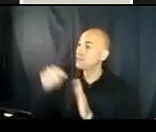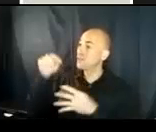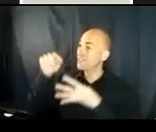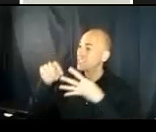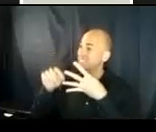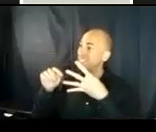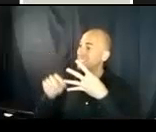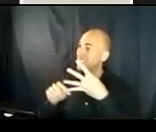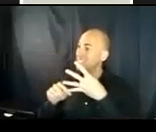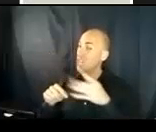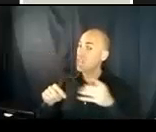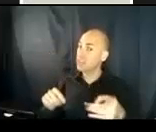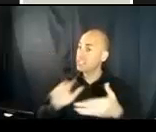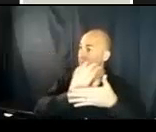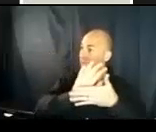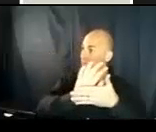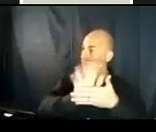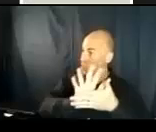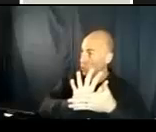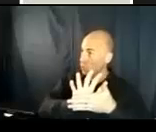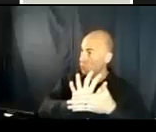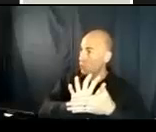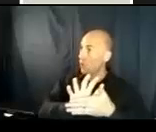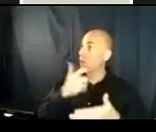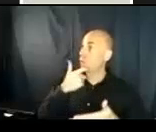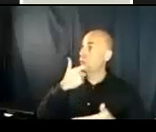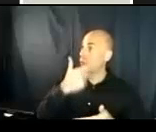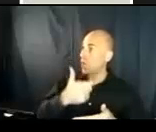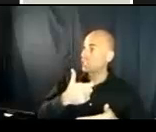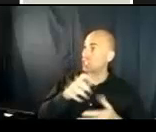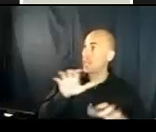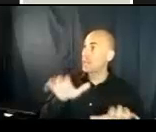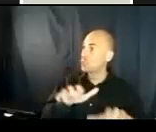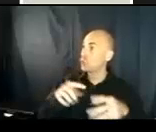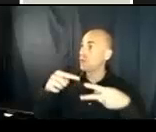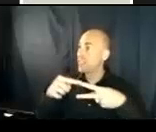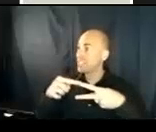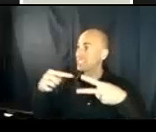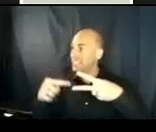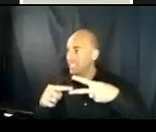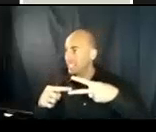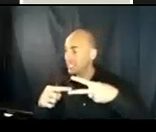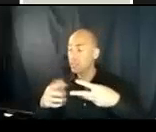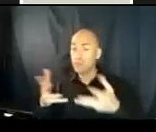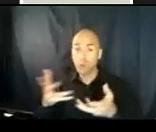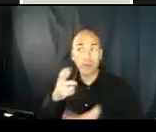to your outcome. With this video, I want you to do this and that. If you want them to take notes during their video, write them